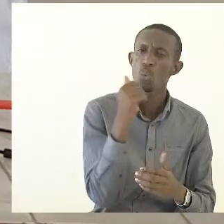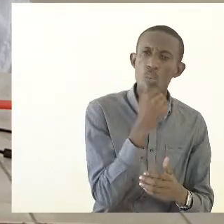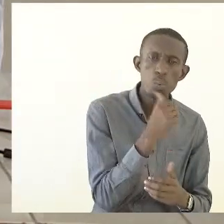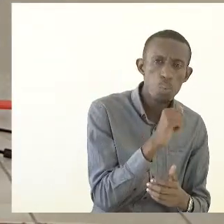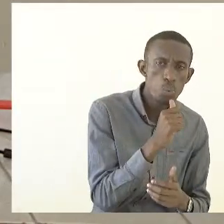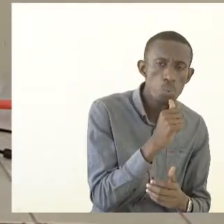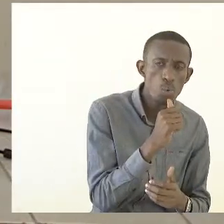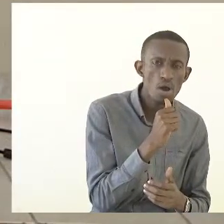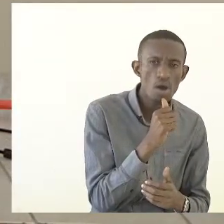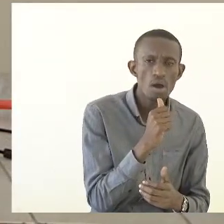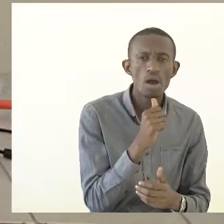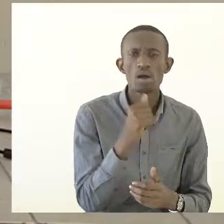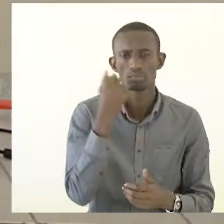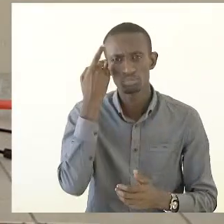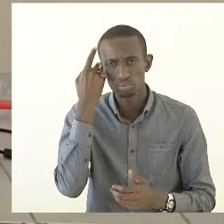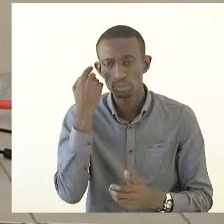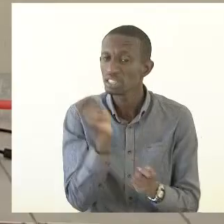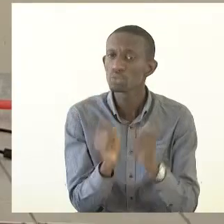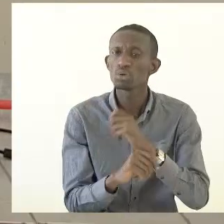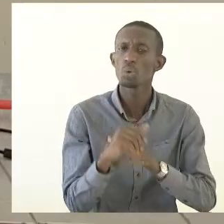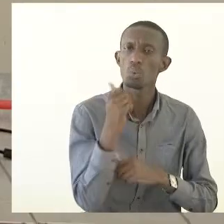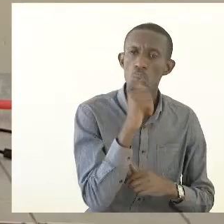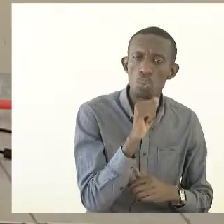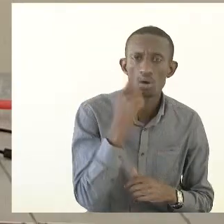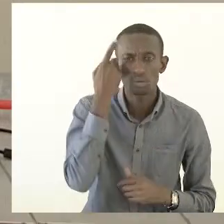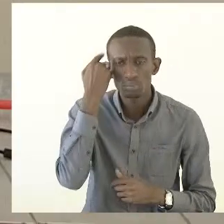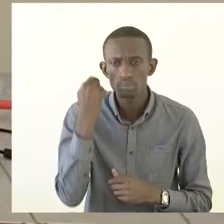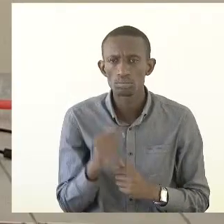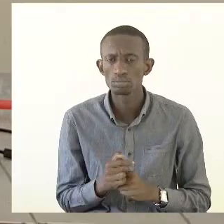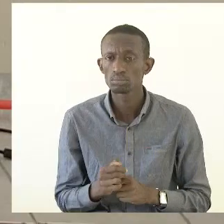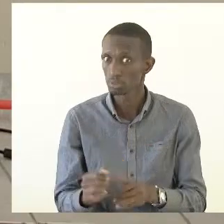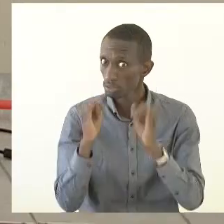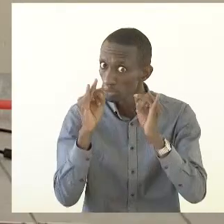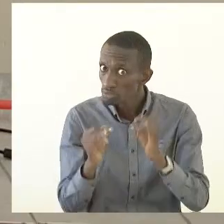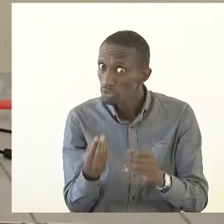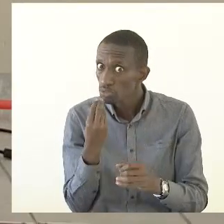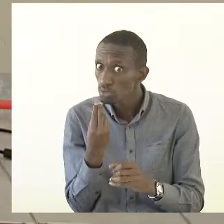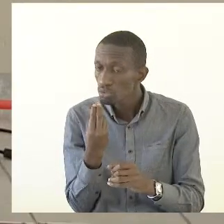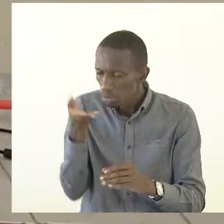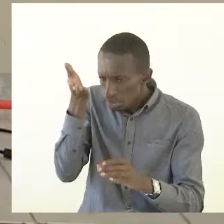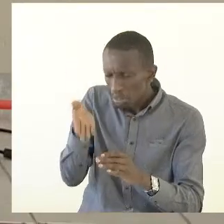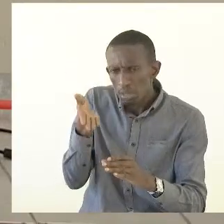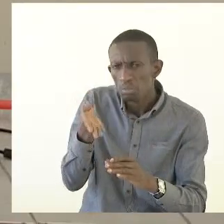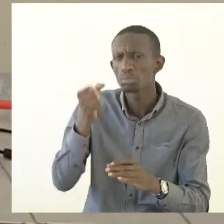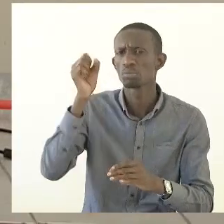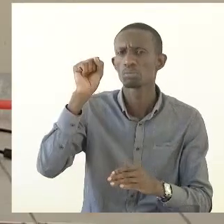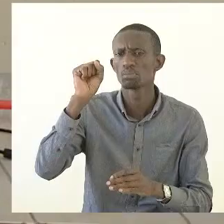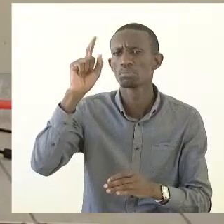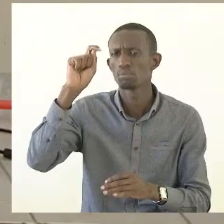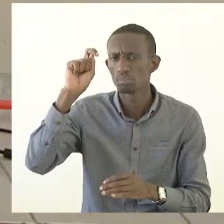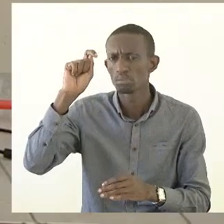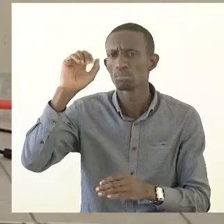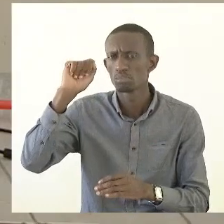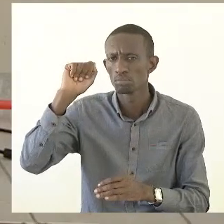And that color, once the food sample contains starch, what will happen? The